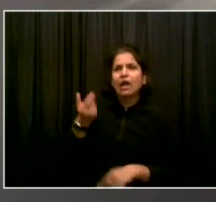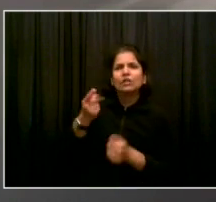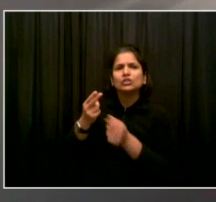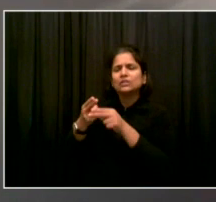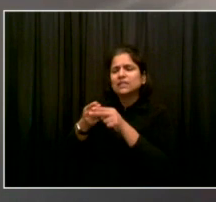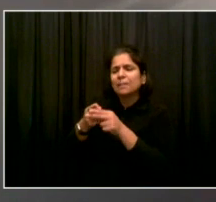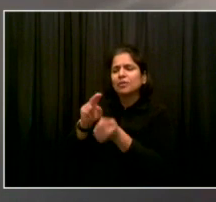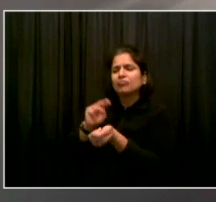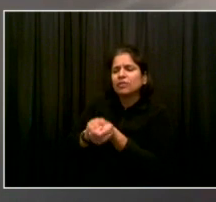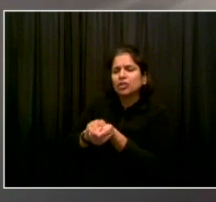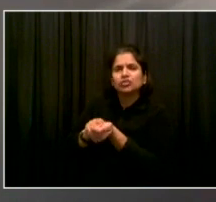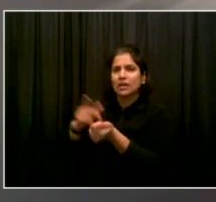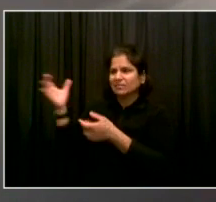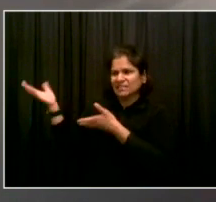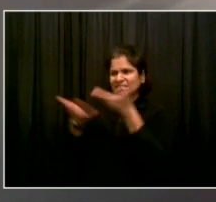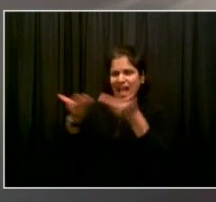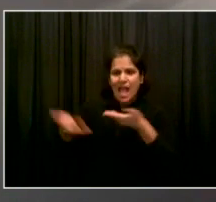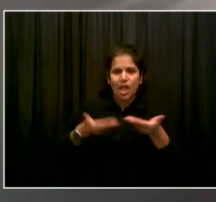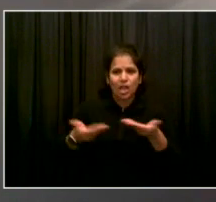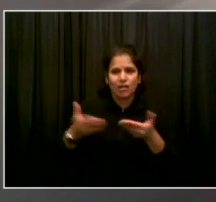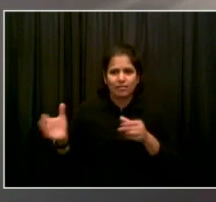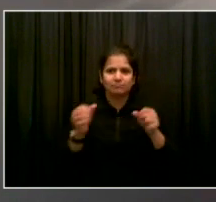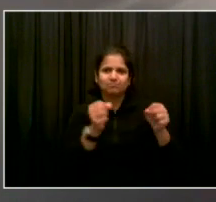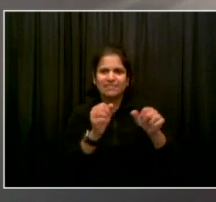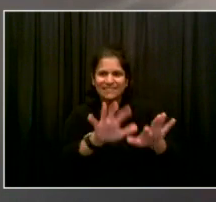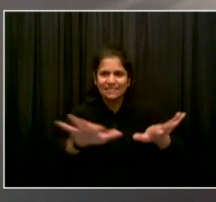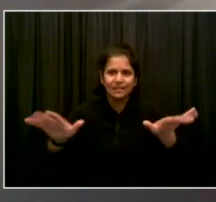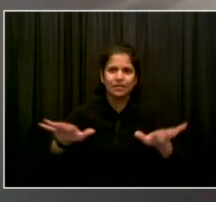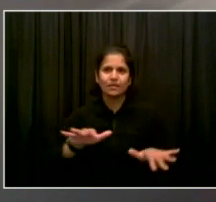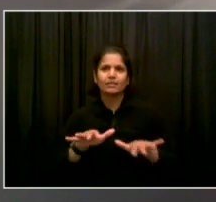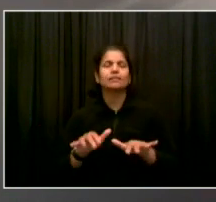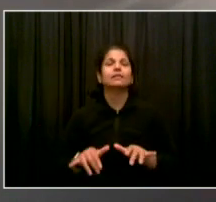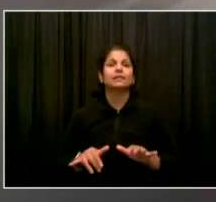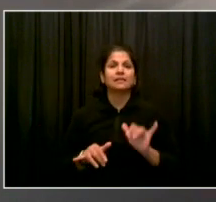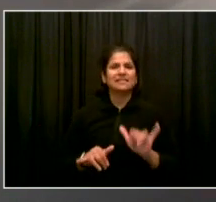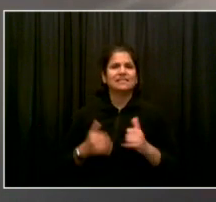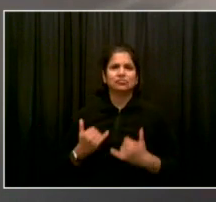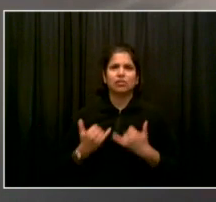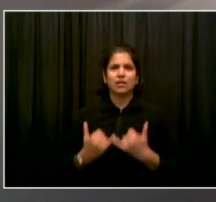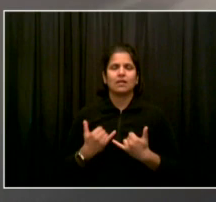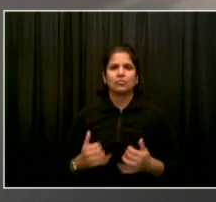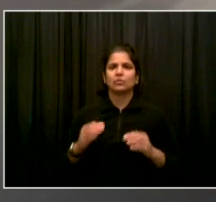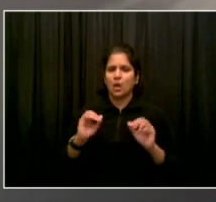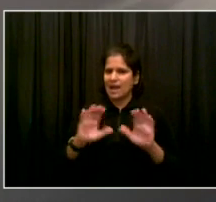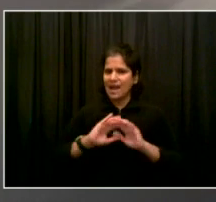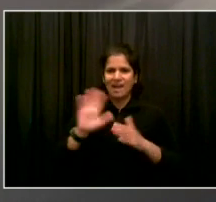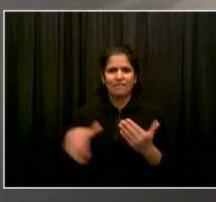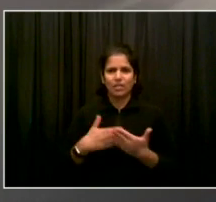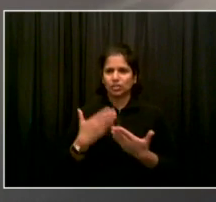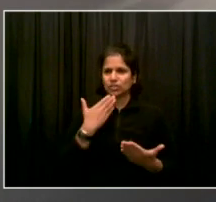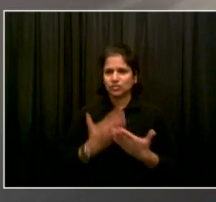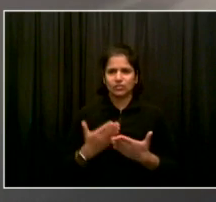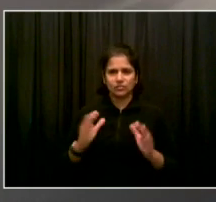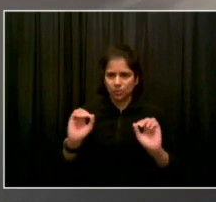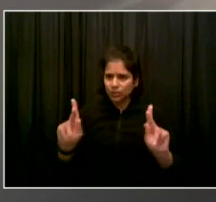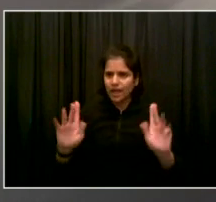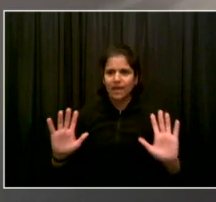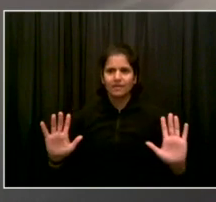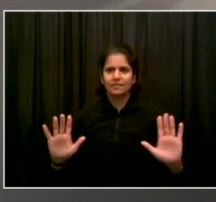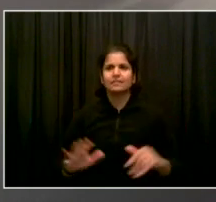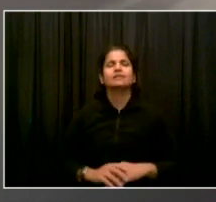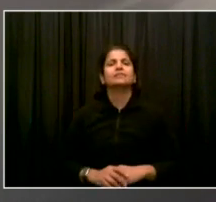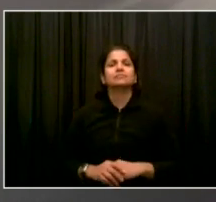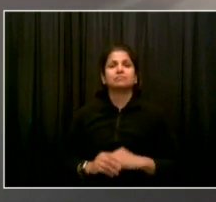we are still in a place where most people's disease is mild, we will not see anything like what we saw in March